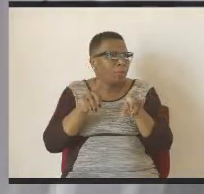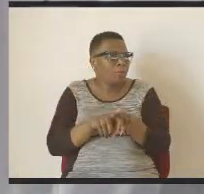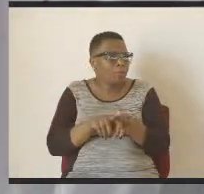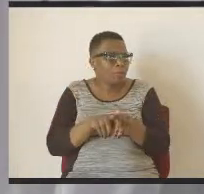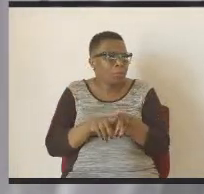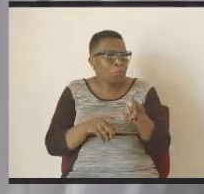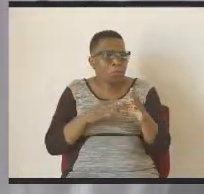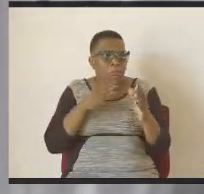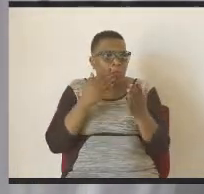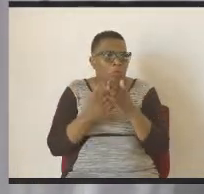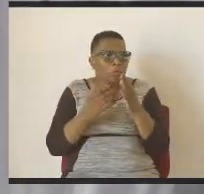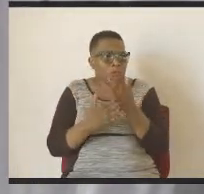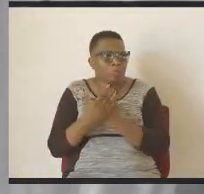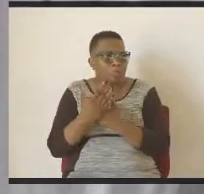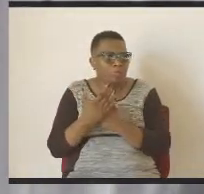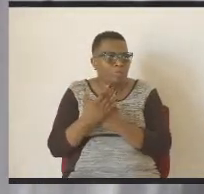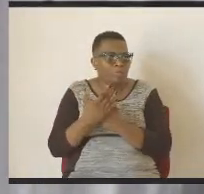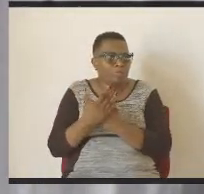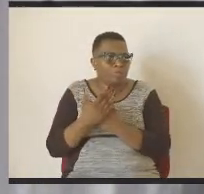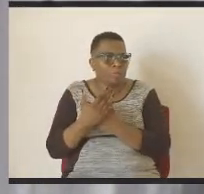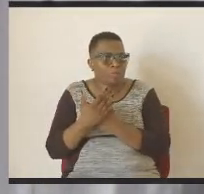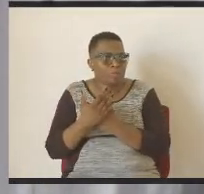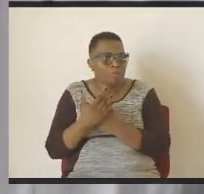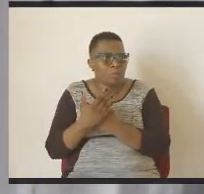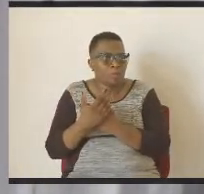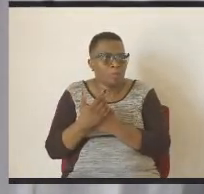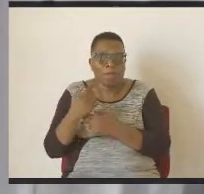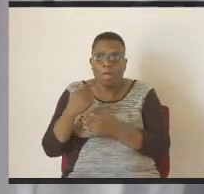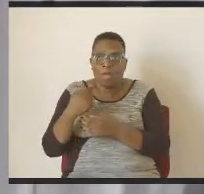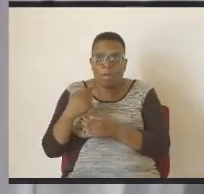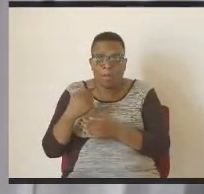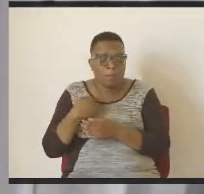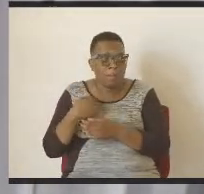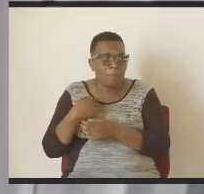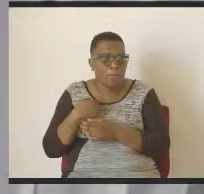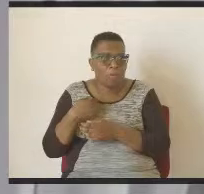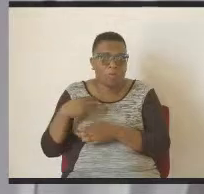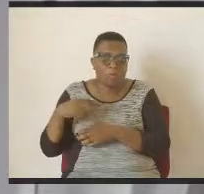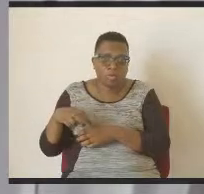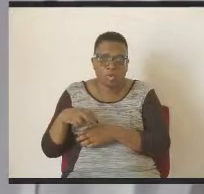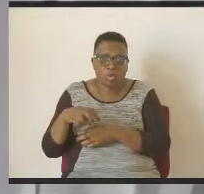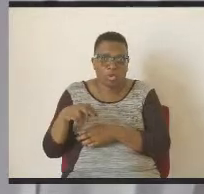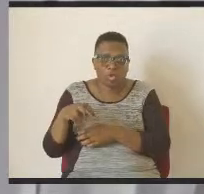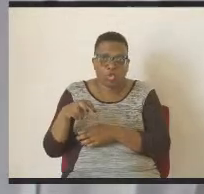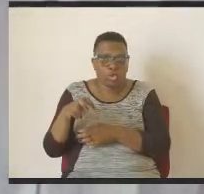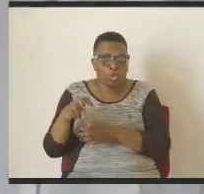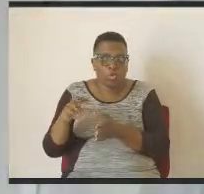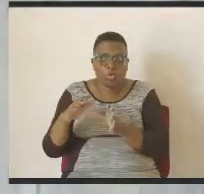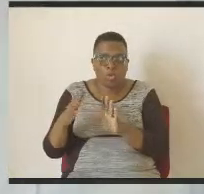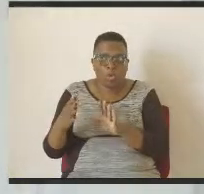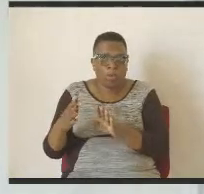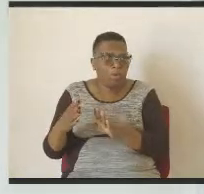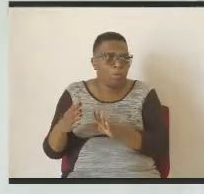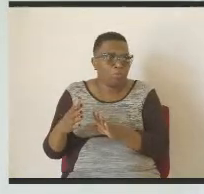Good morning. Destined to hell. Mm. But thank God for Jesus Christ